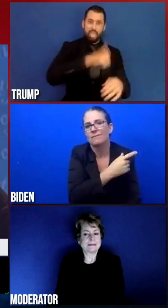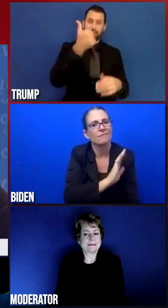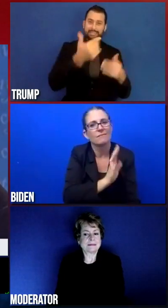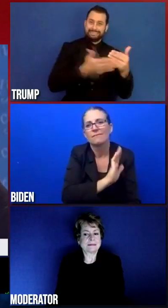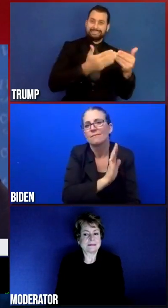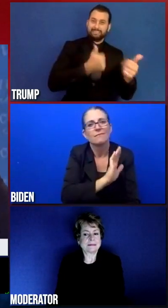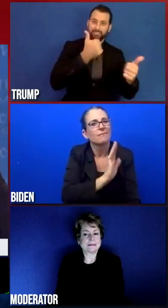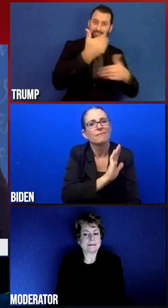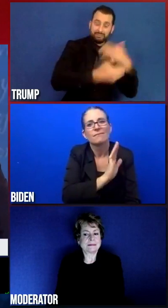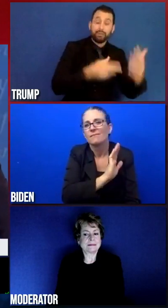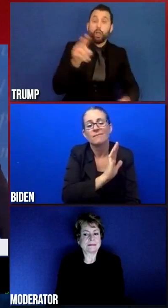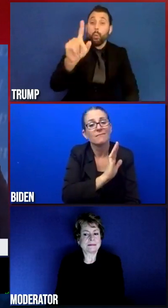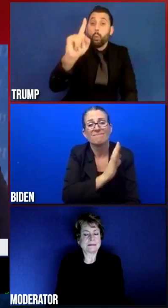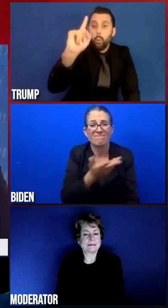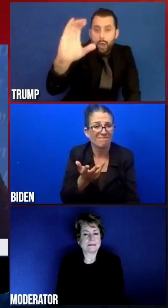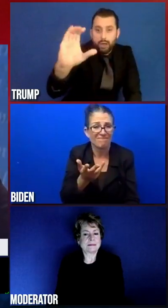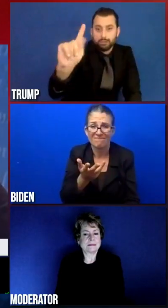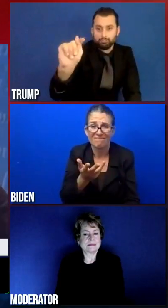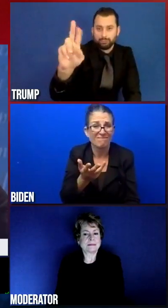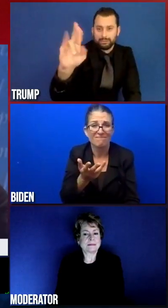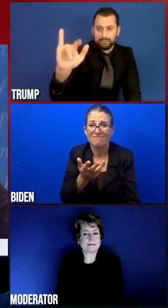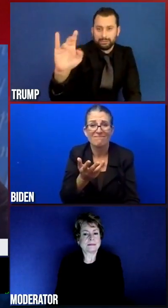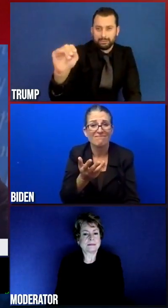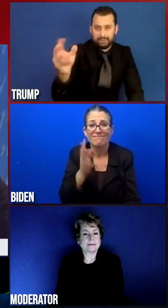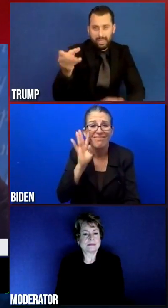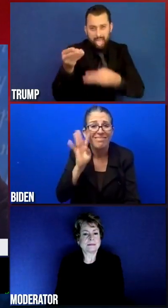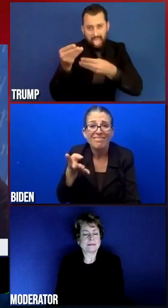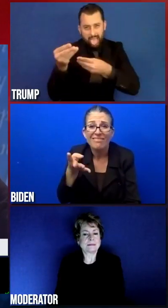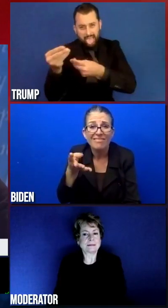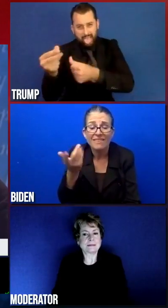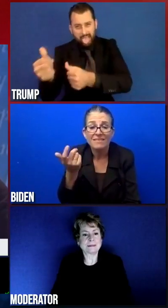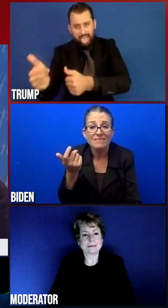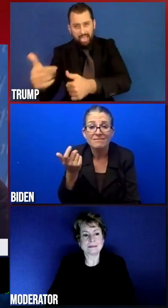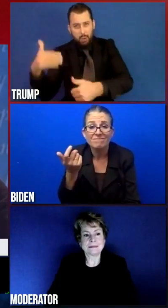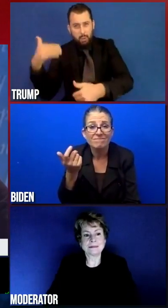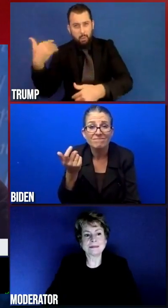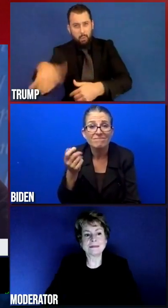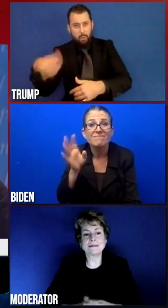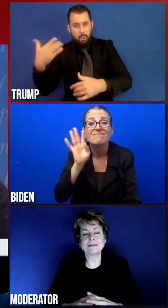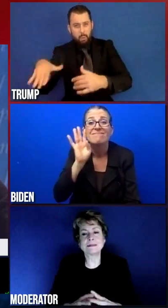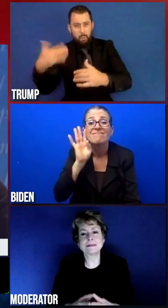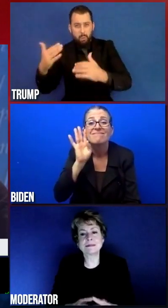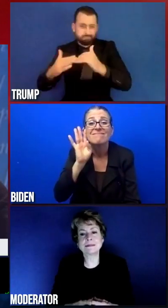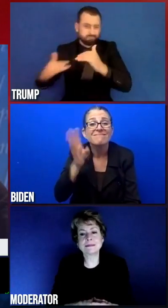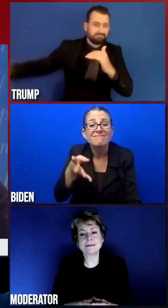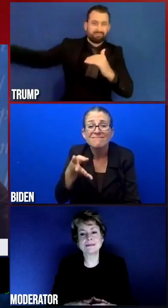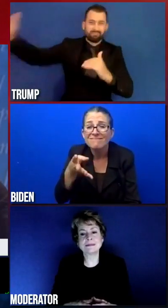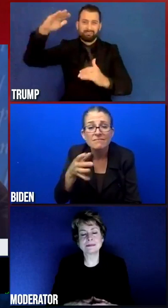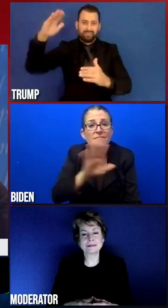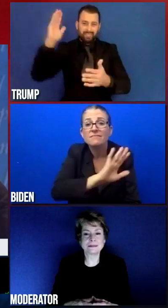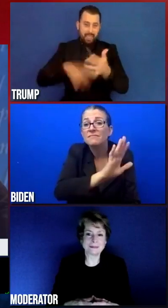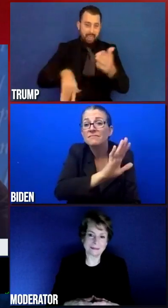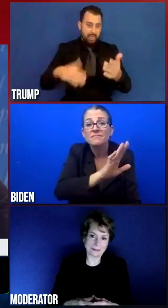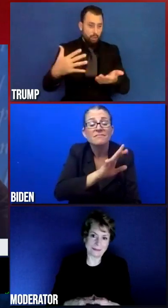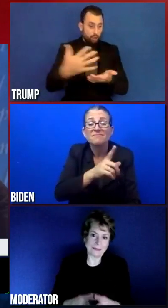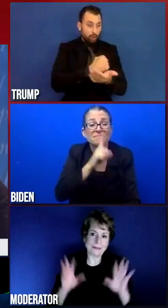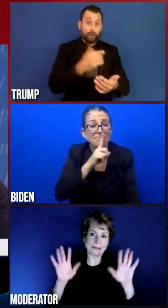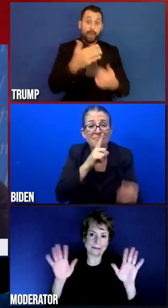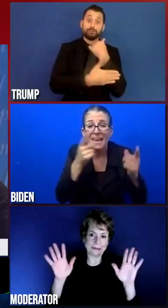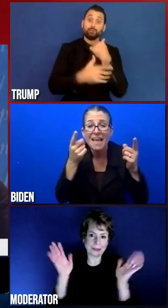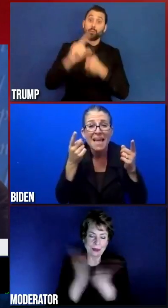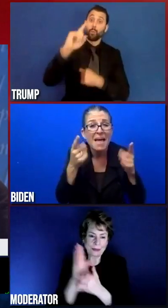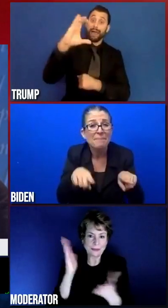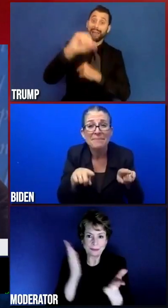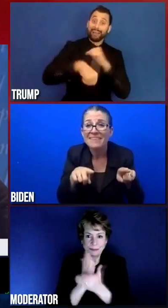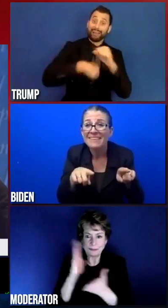more money than our country could make in 100 years if we're not going the case. All right, let me destroy our because country. I actually